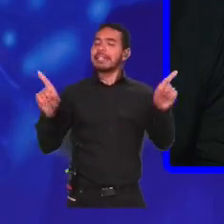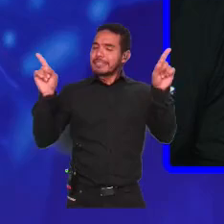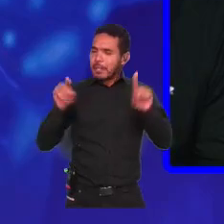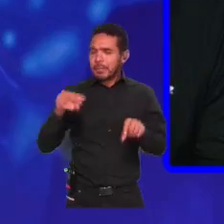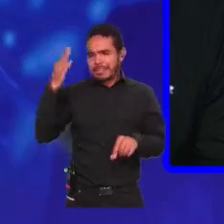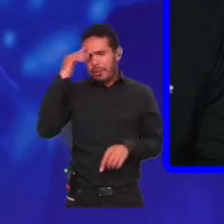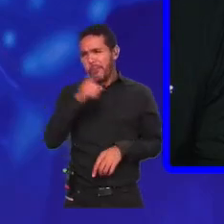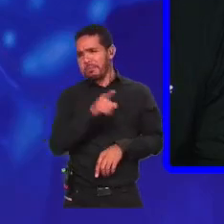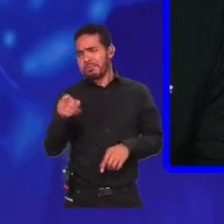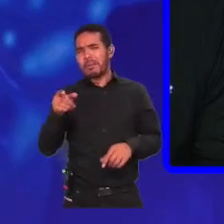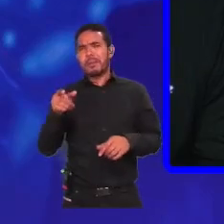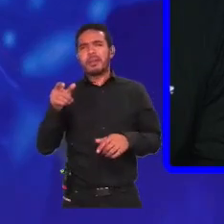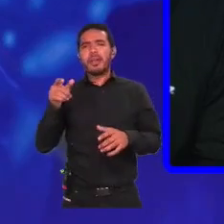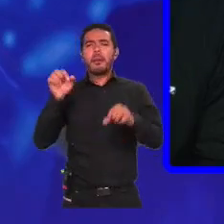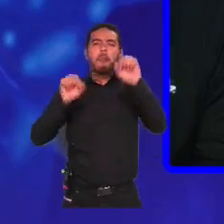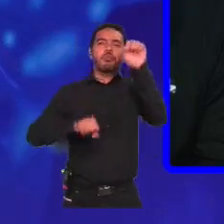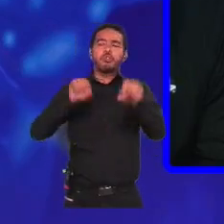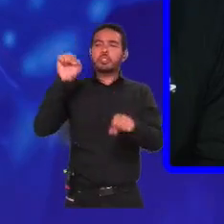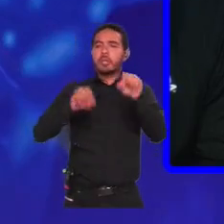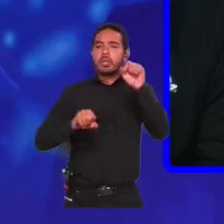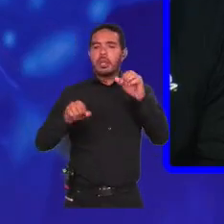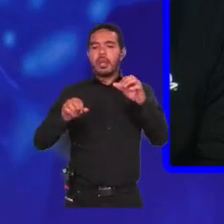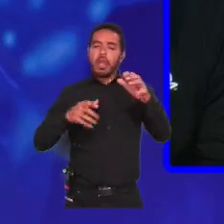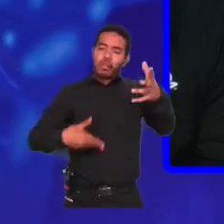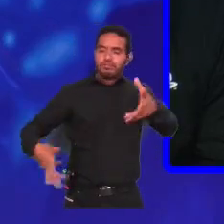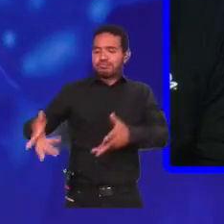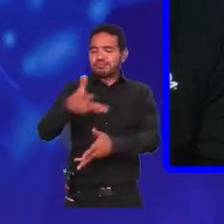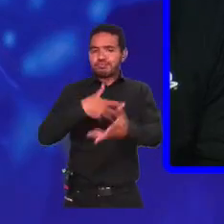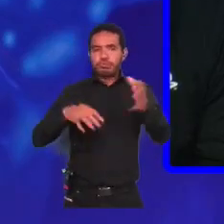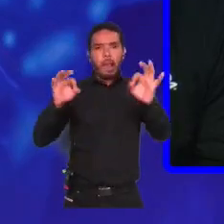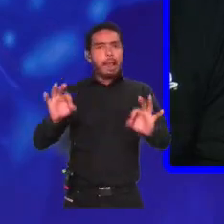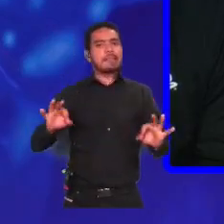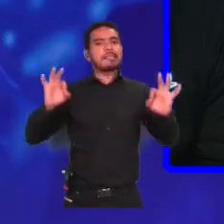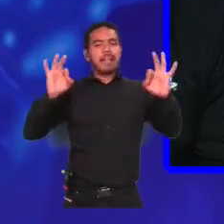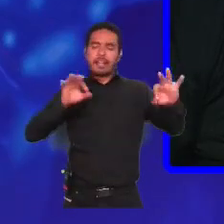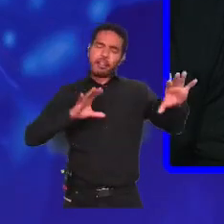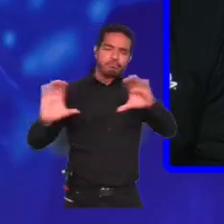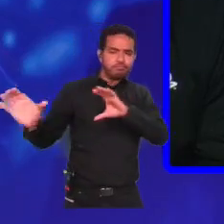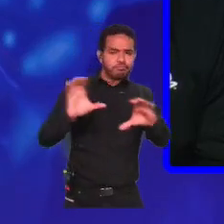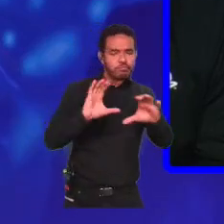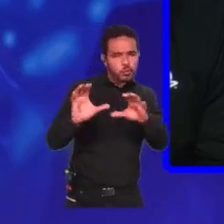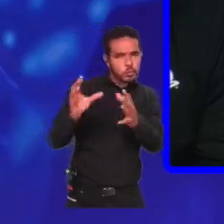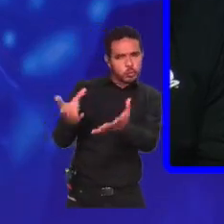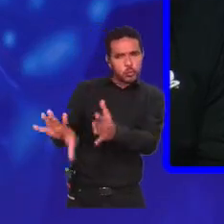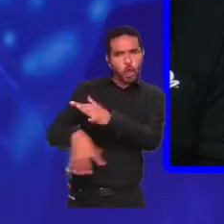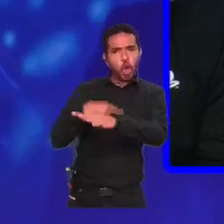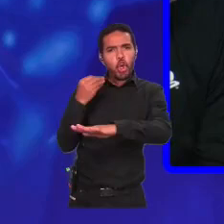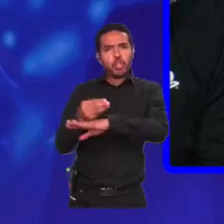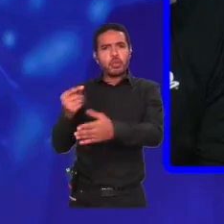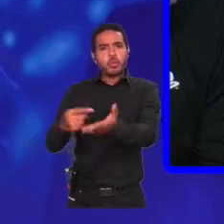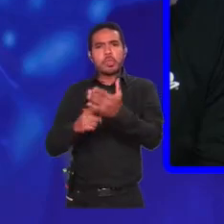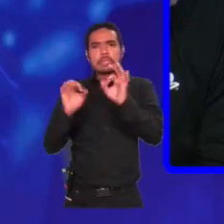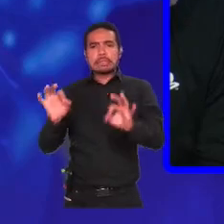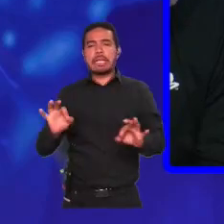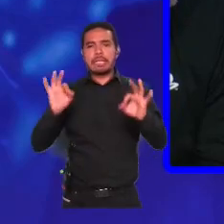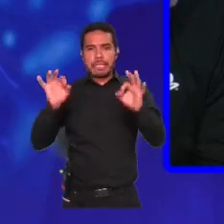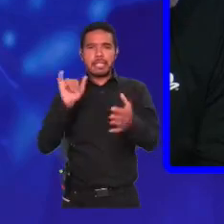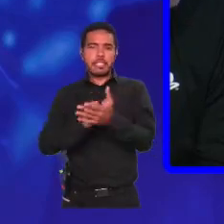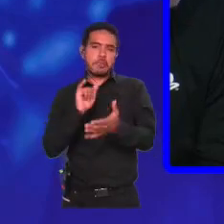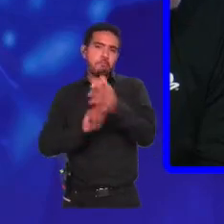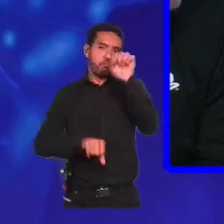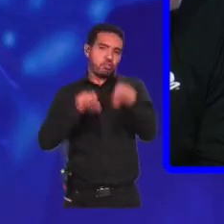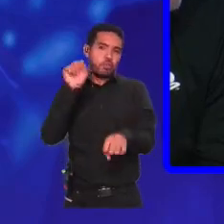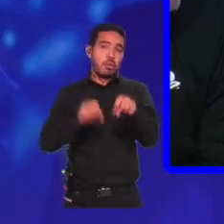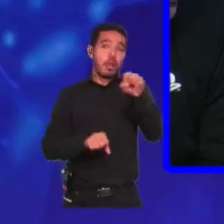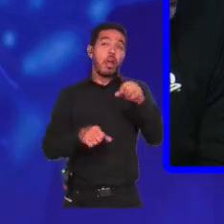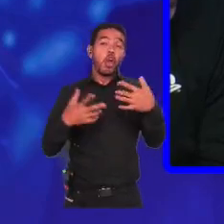content, great quality content. So we're looking for people that's, your reputation will help, how you advertise yourself, how you approach